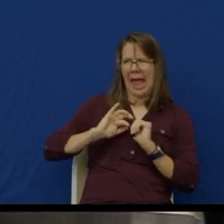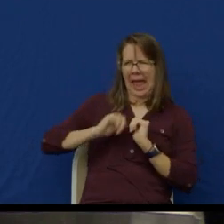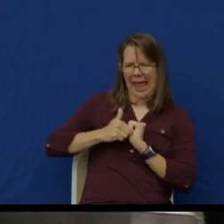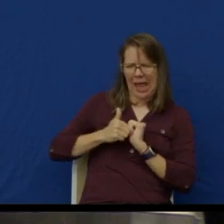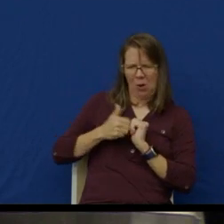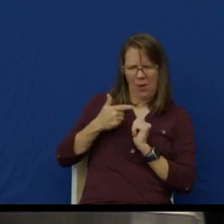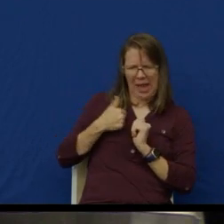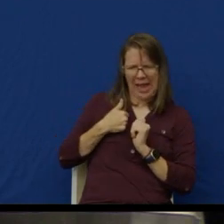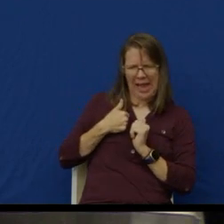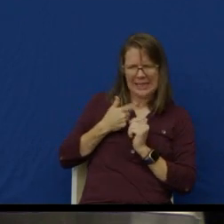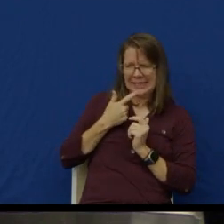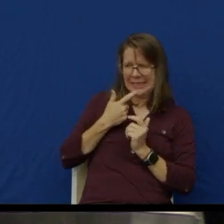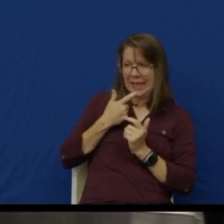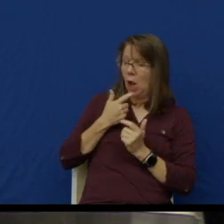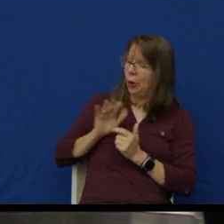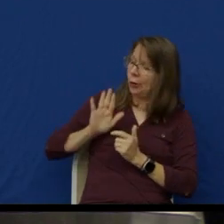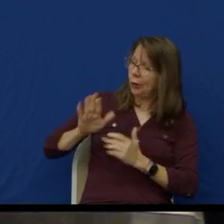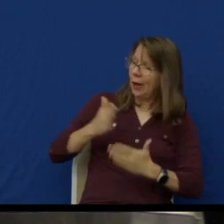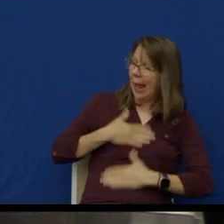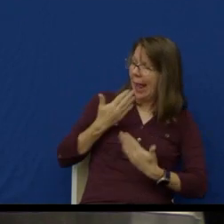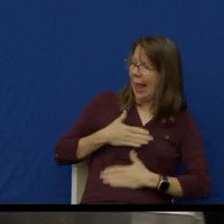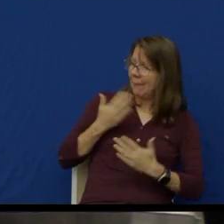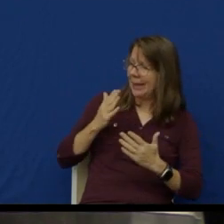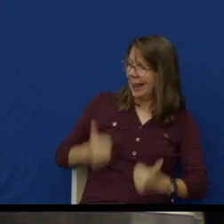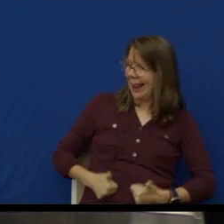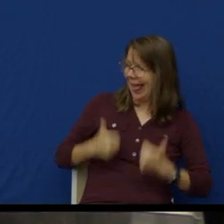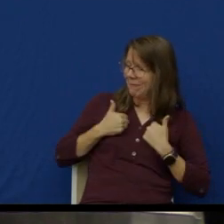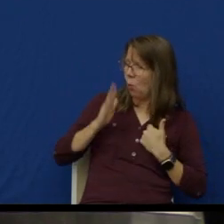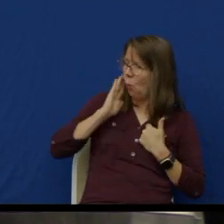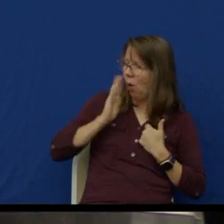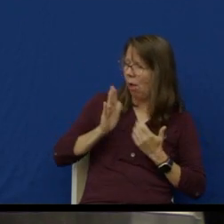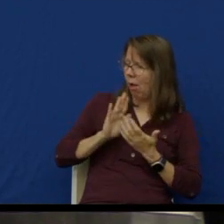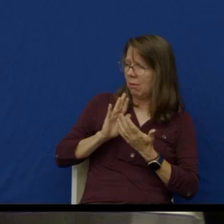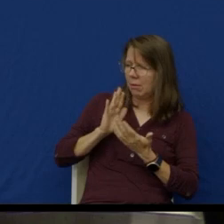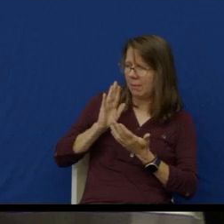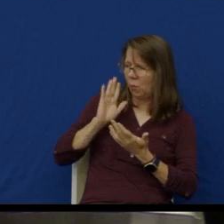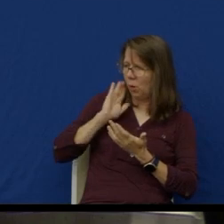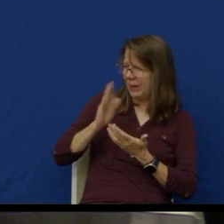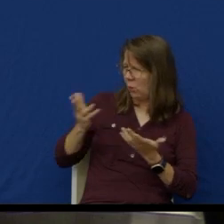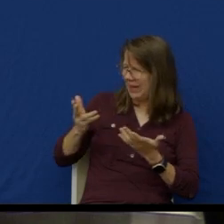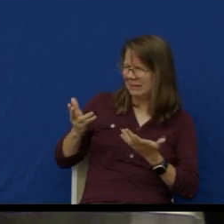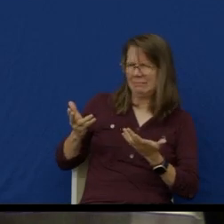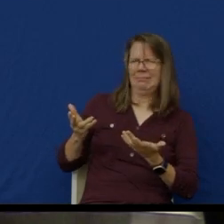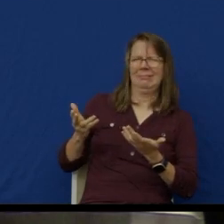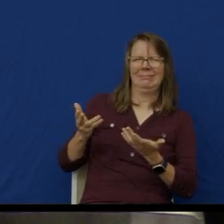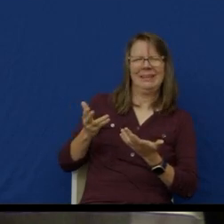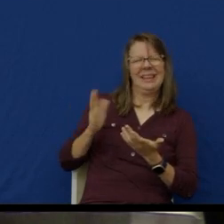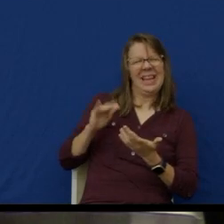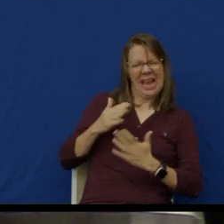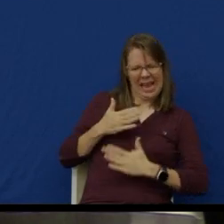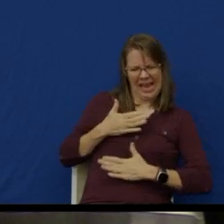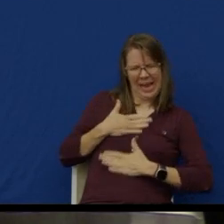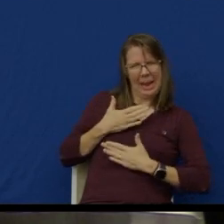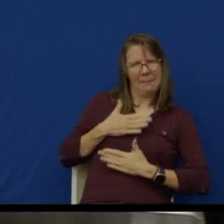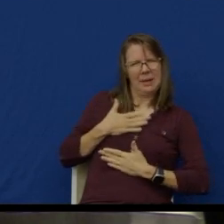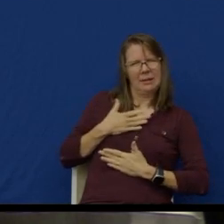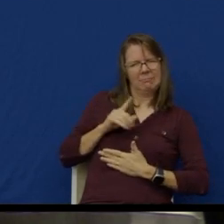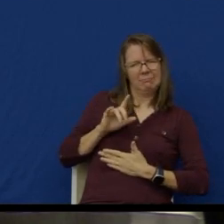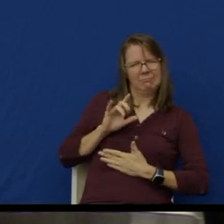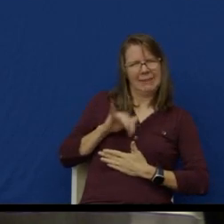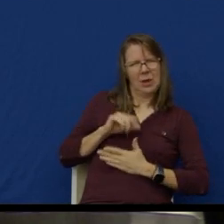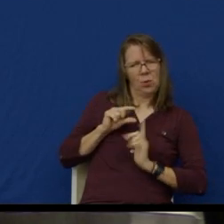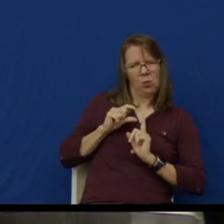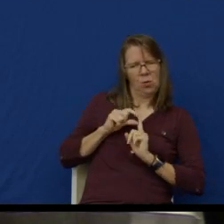can I say what your happy life is going to be? So happy is the word that I'm drawing a blank on. I think